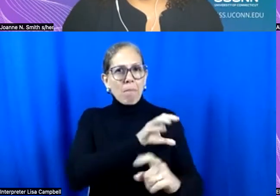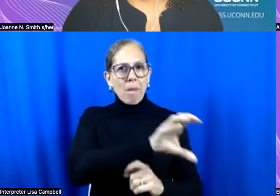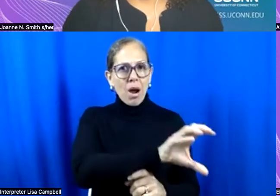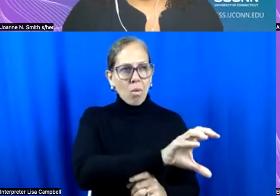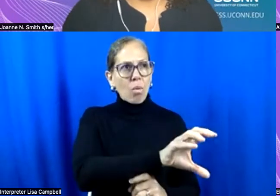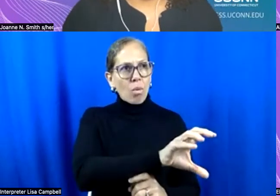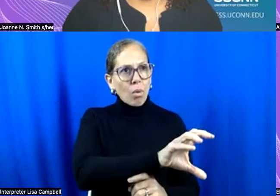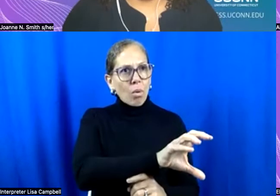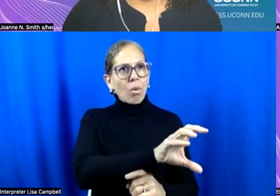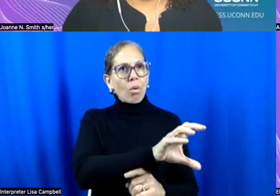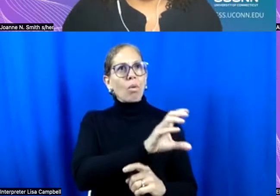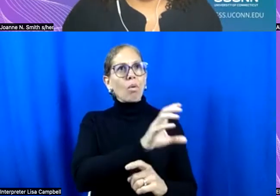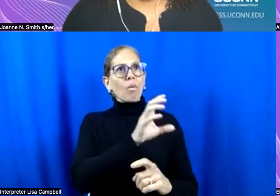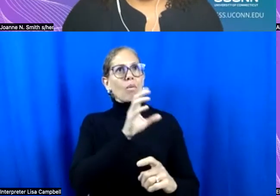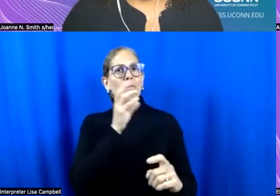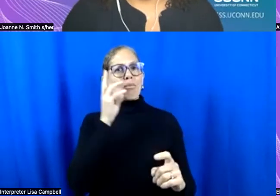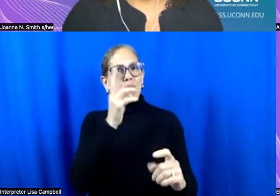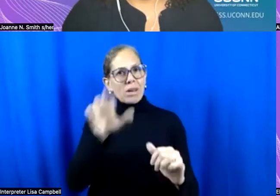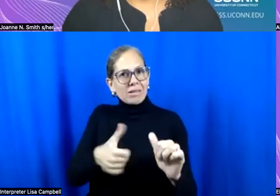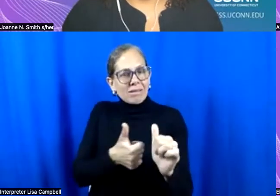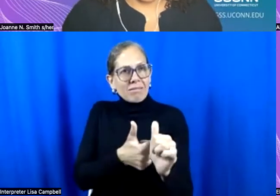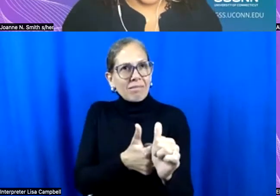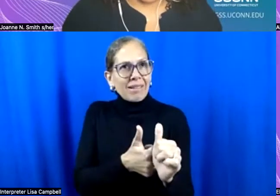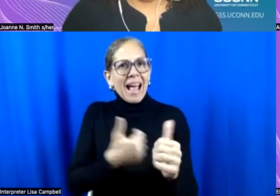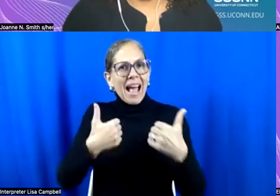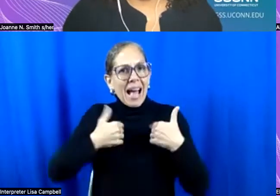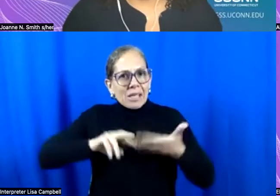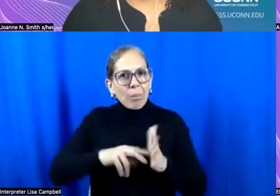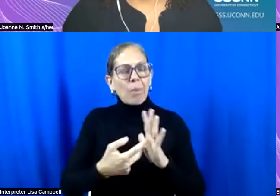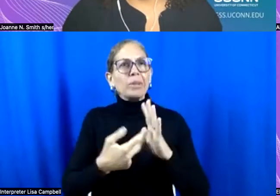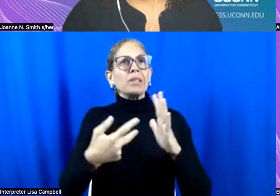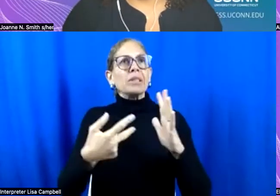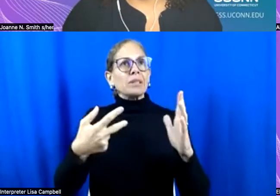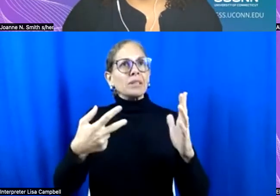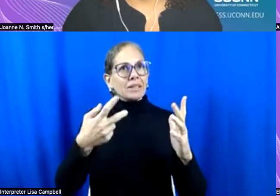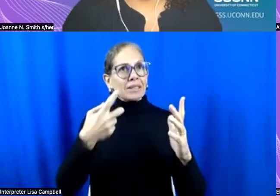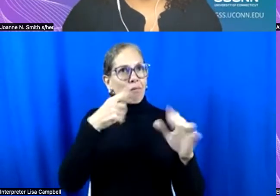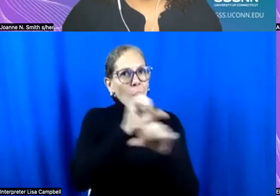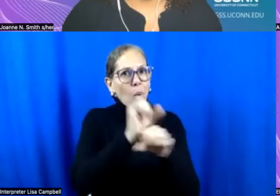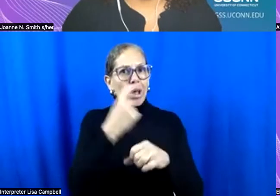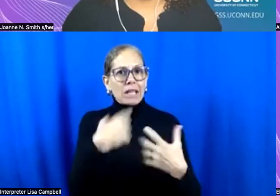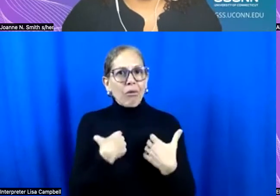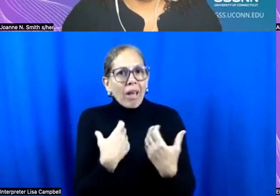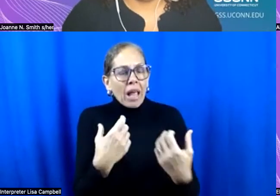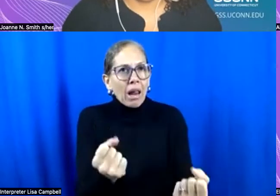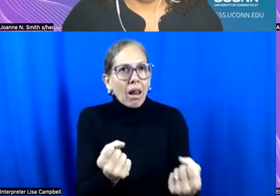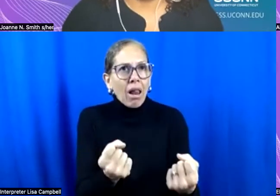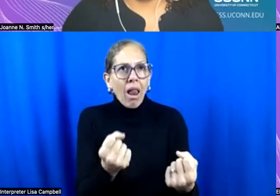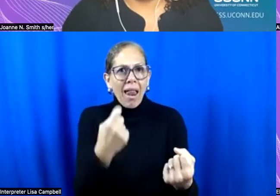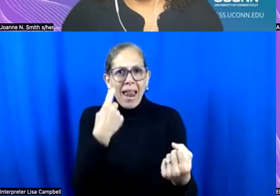you know, purpose-driven work, and healing-driven work, and humanitarian work, I